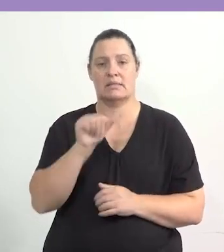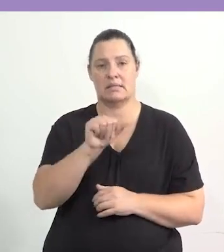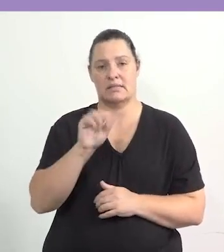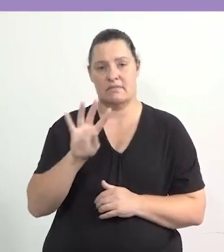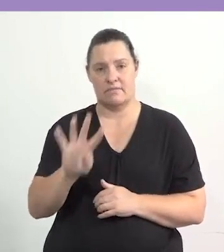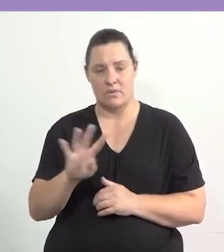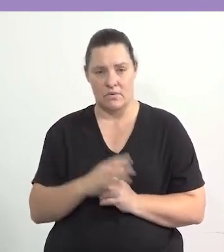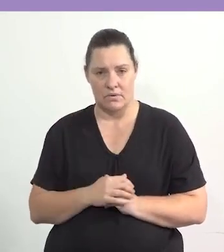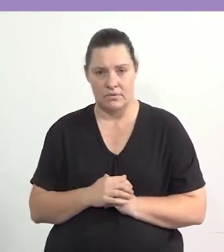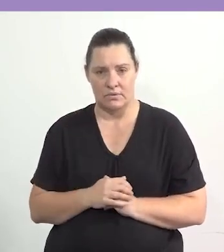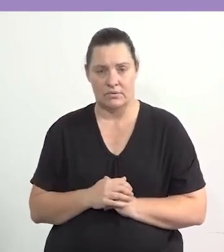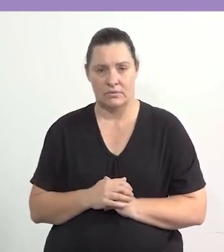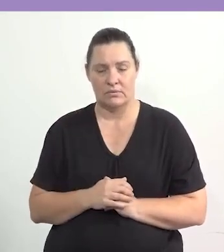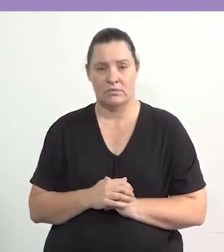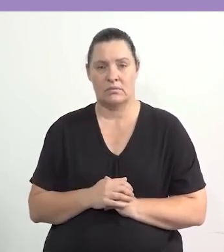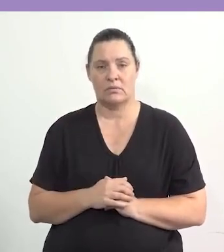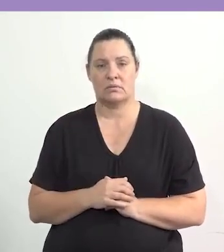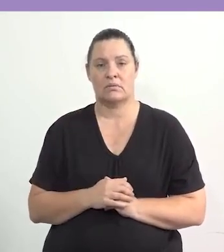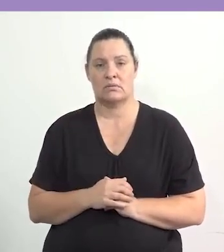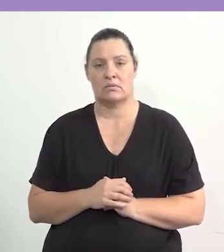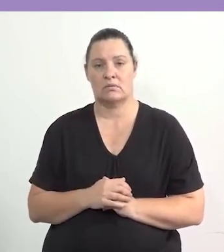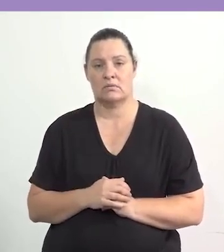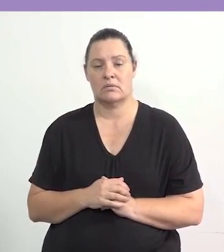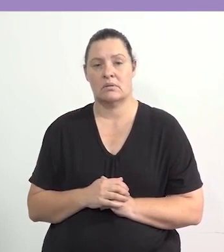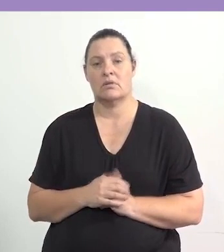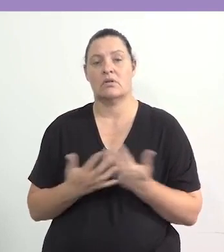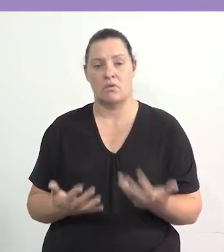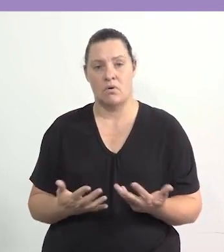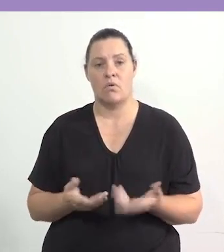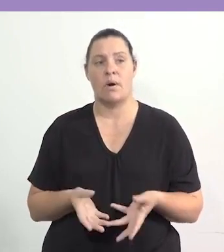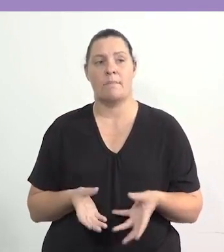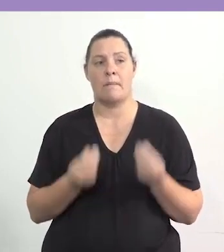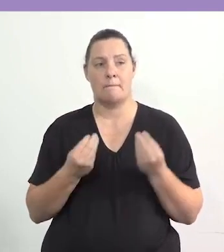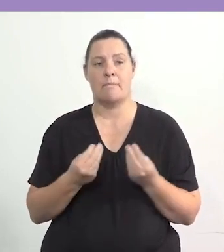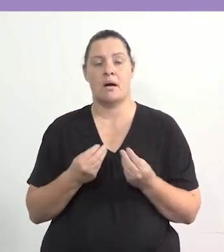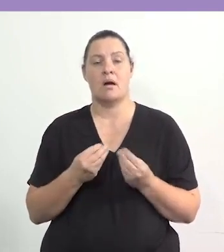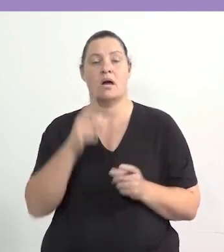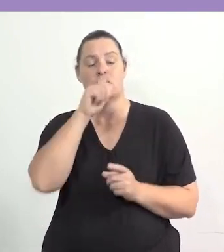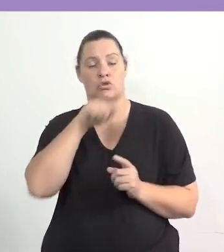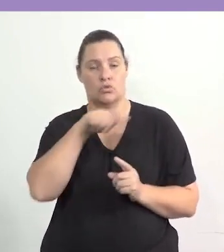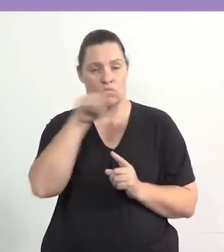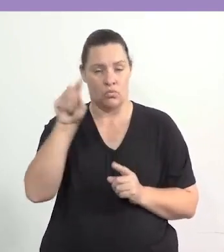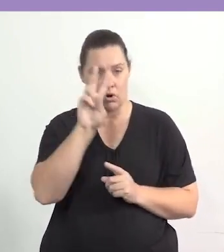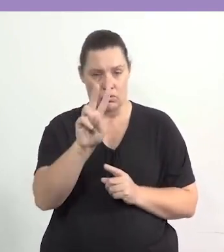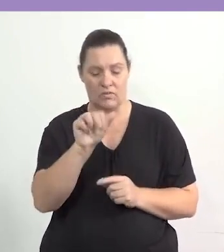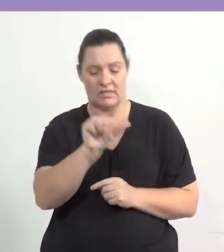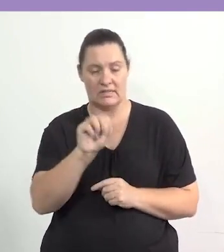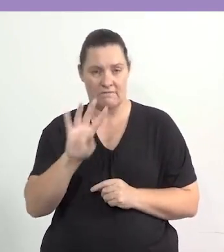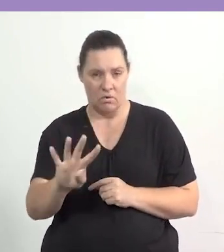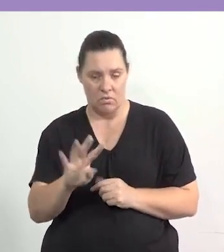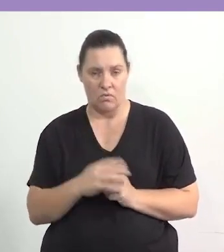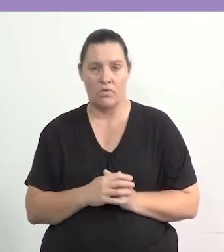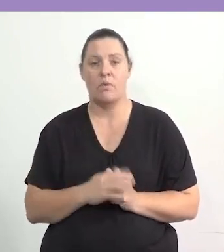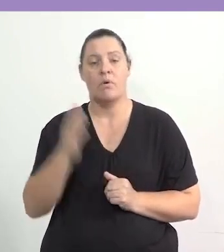will give me 64. So 8 squared is 64. And then when we are looking at the square root of